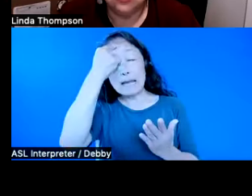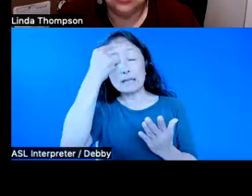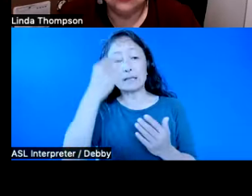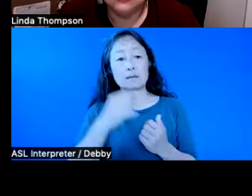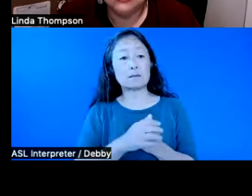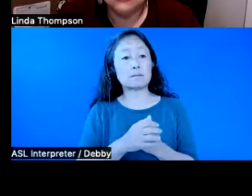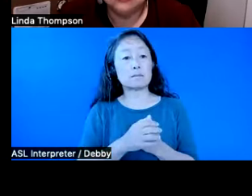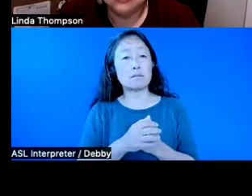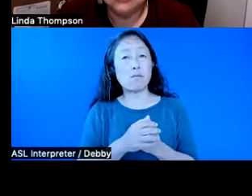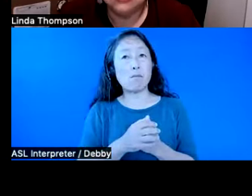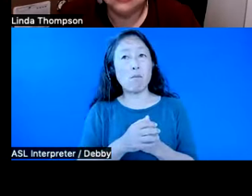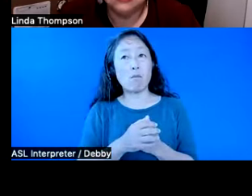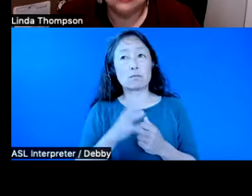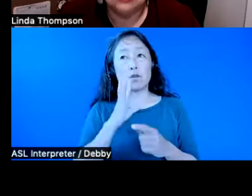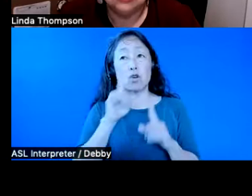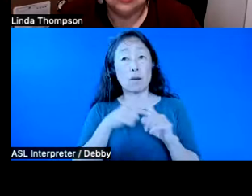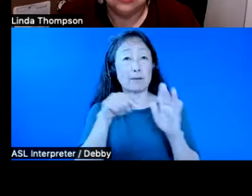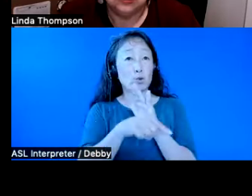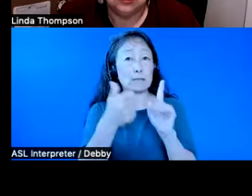now using substances.